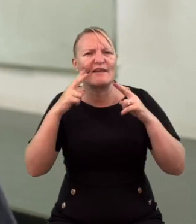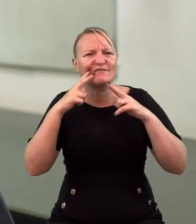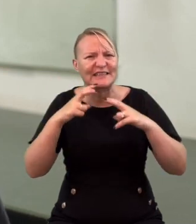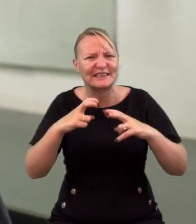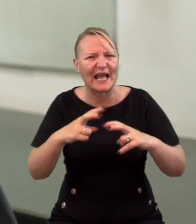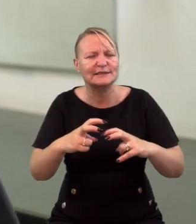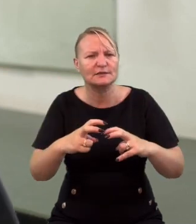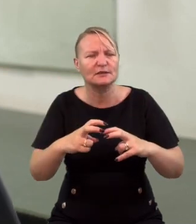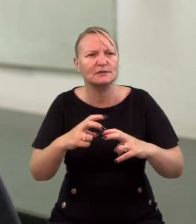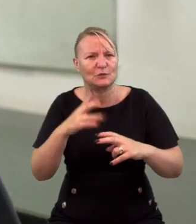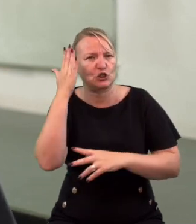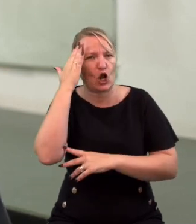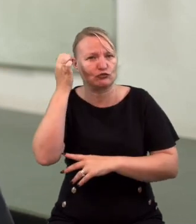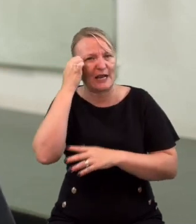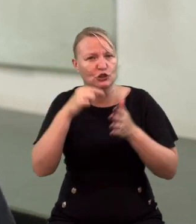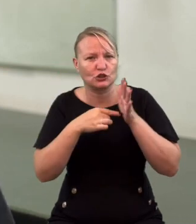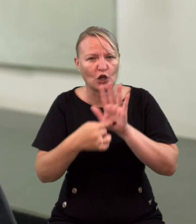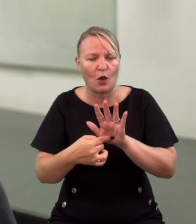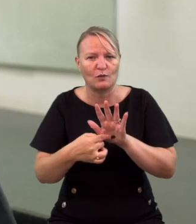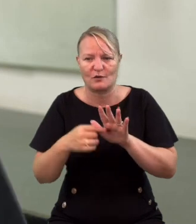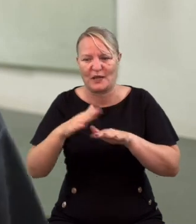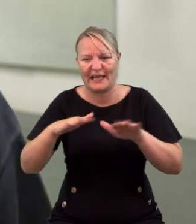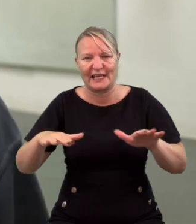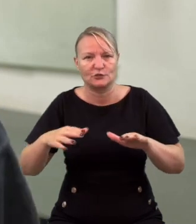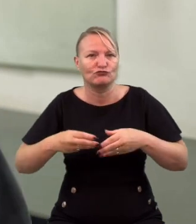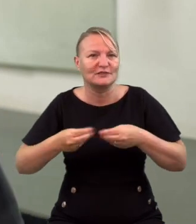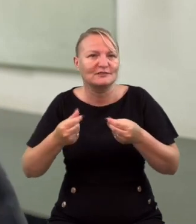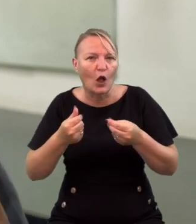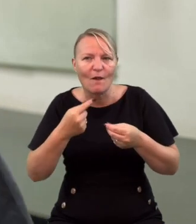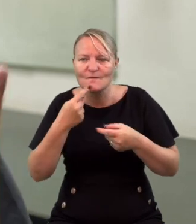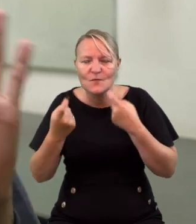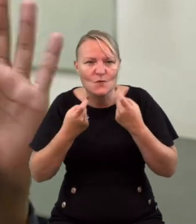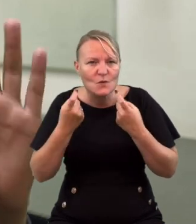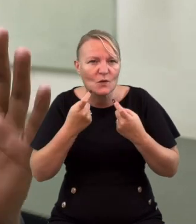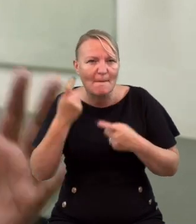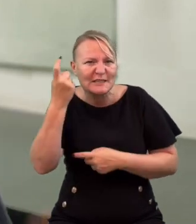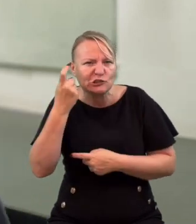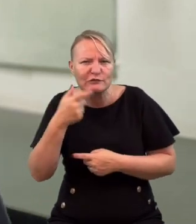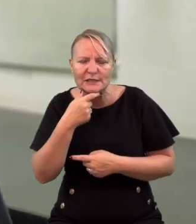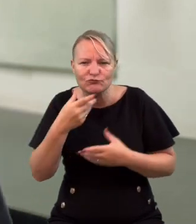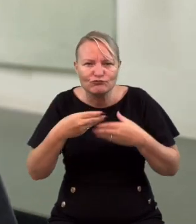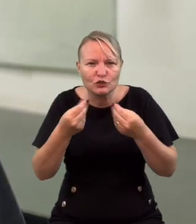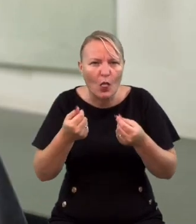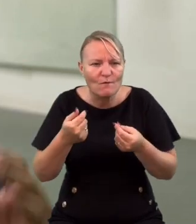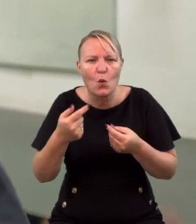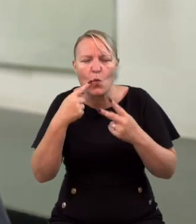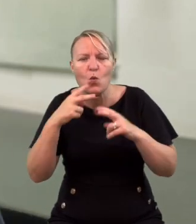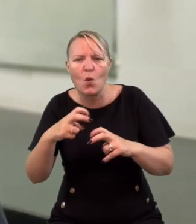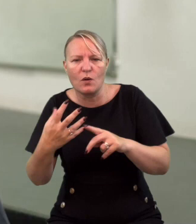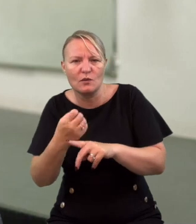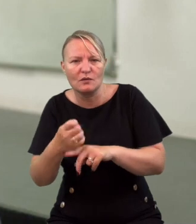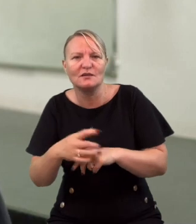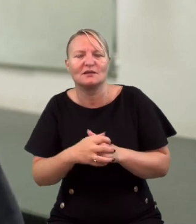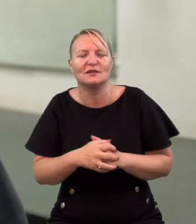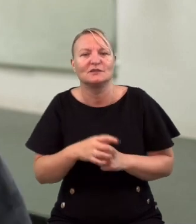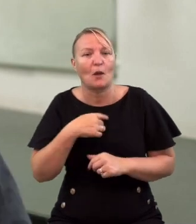is an Australian show about kids who solve mysteries and stuff. And I don't personally watch that. It's my little sister, but I see my little